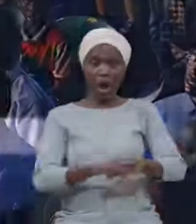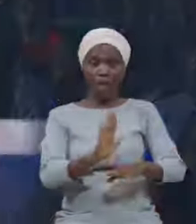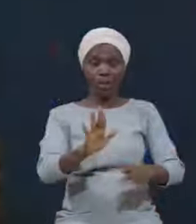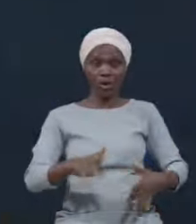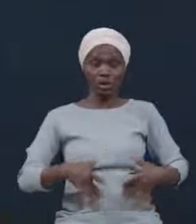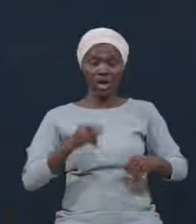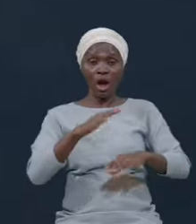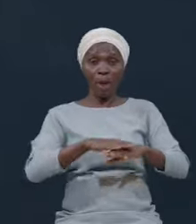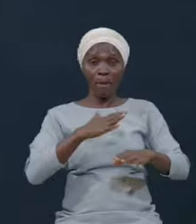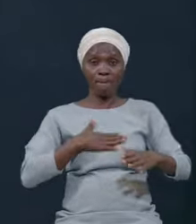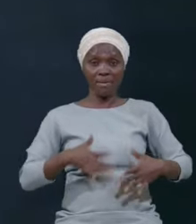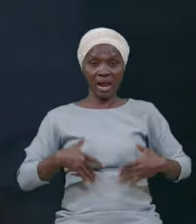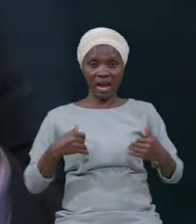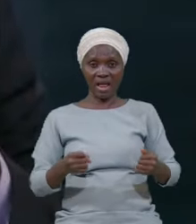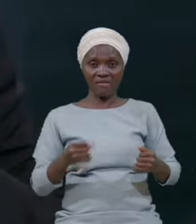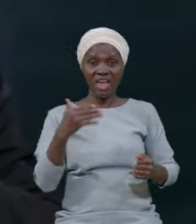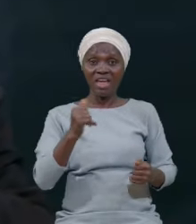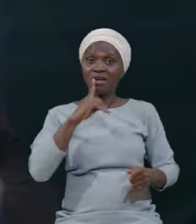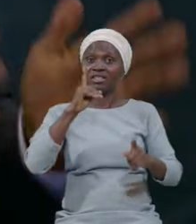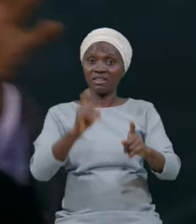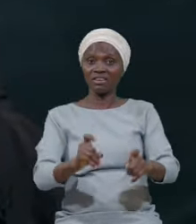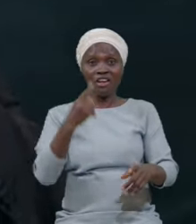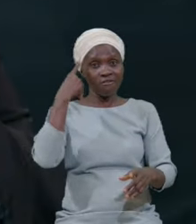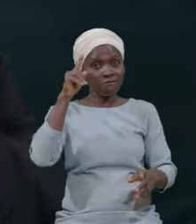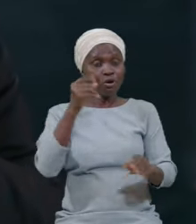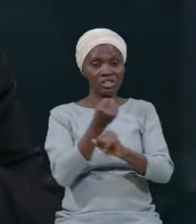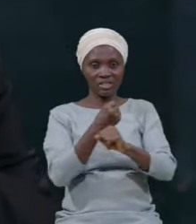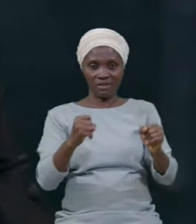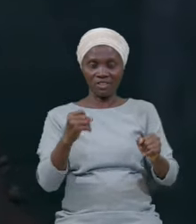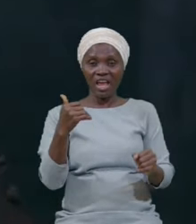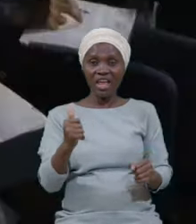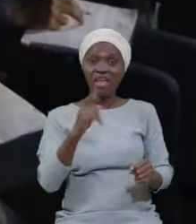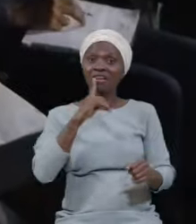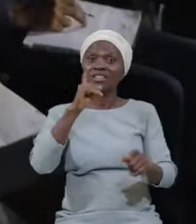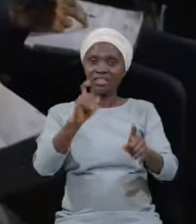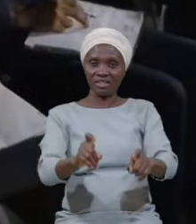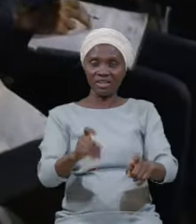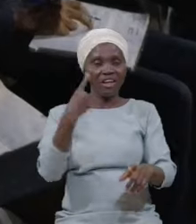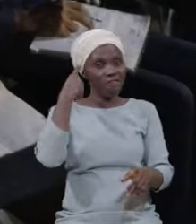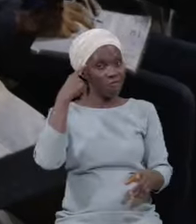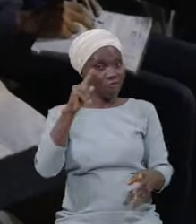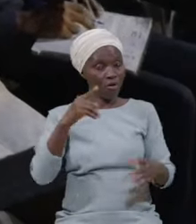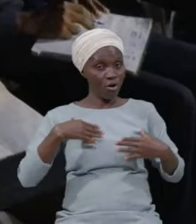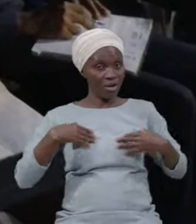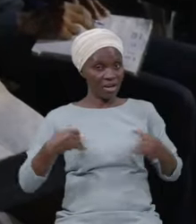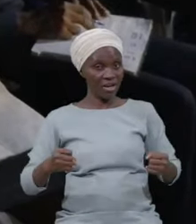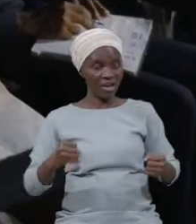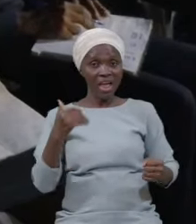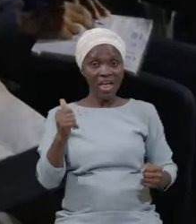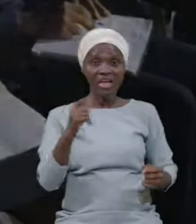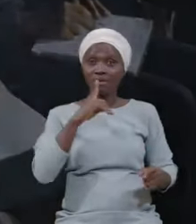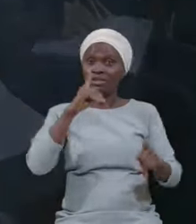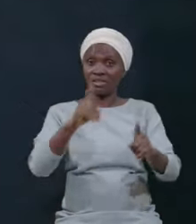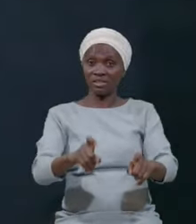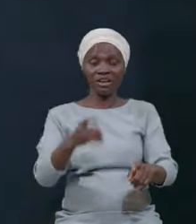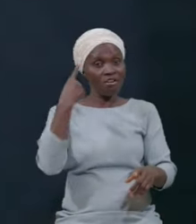A decree for salvation. A decree for healing. A decree for deliverance. A